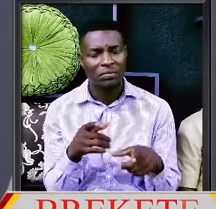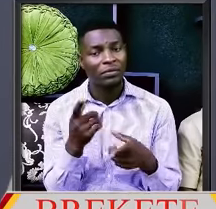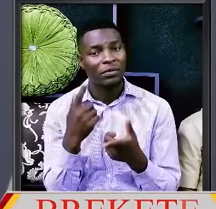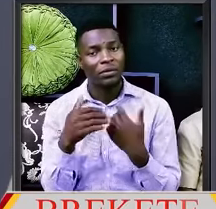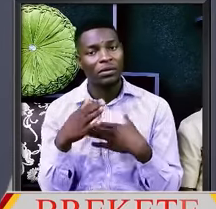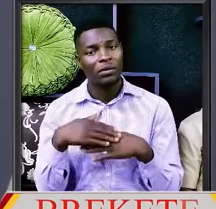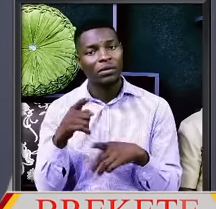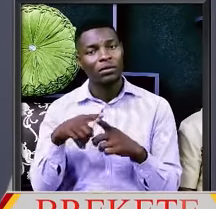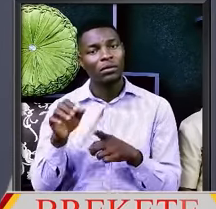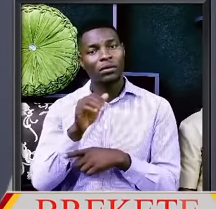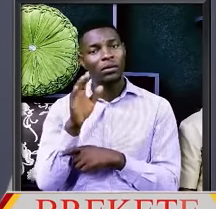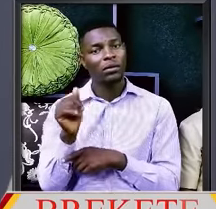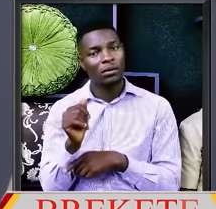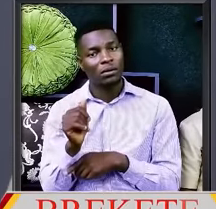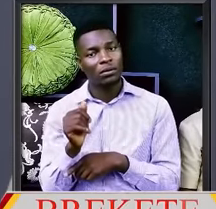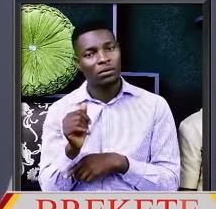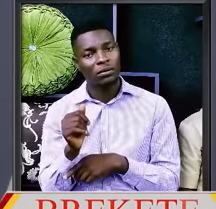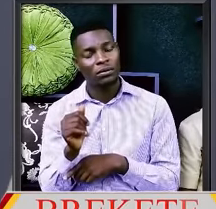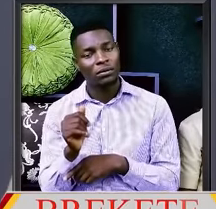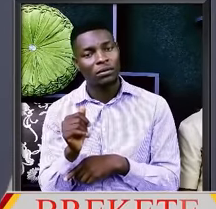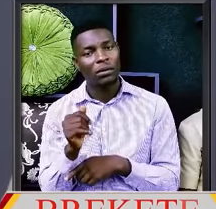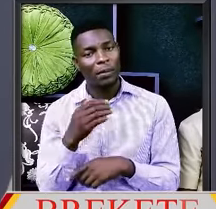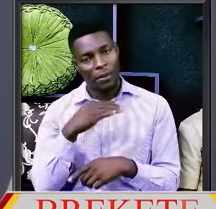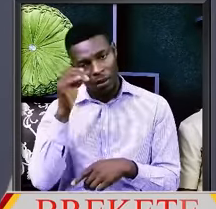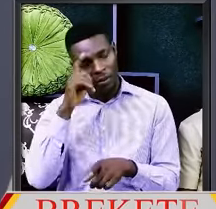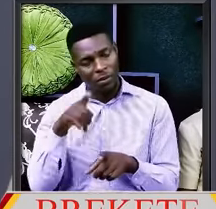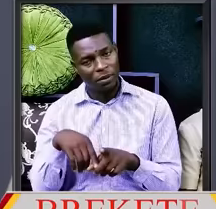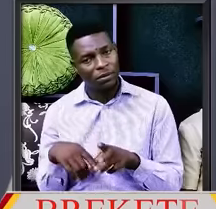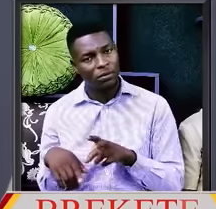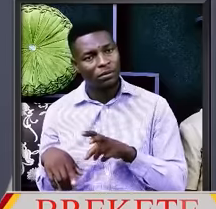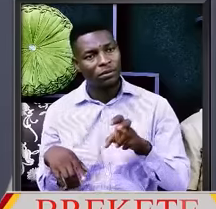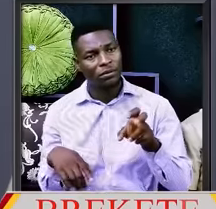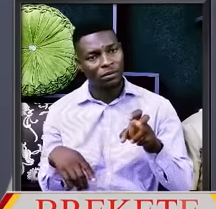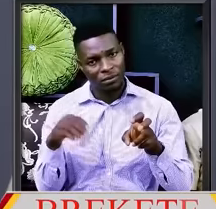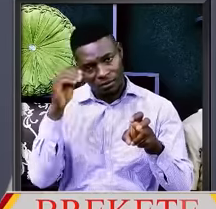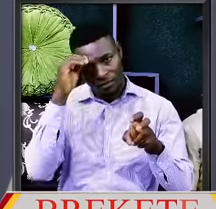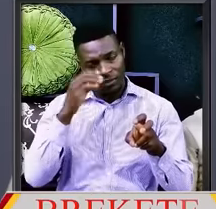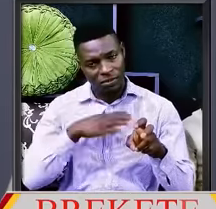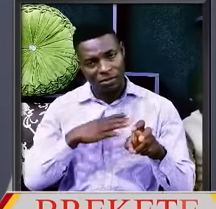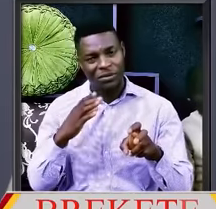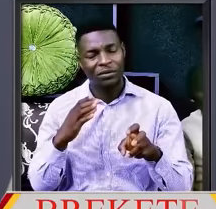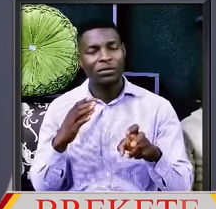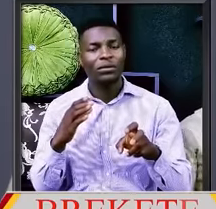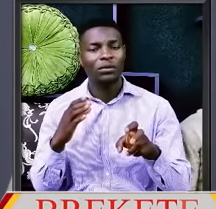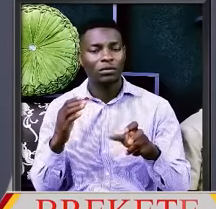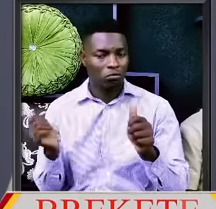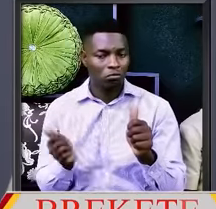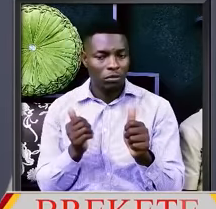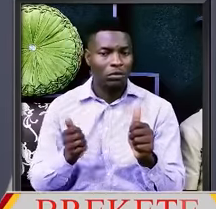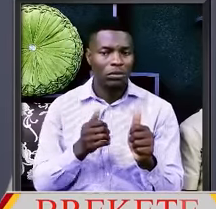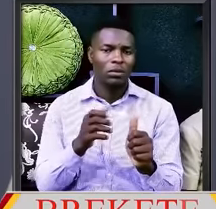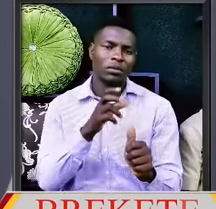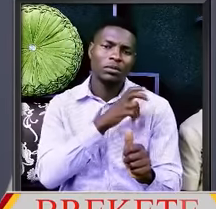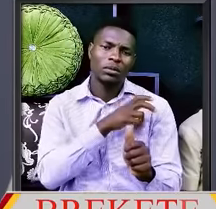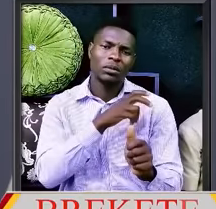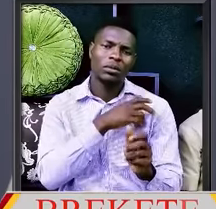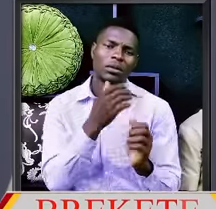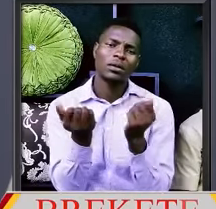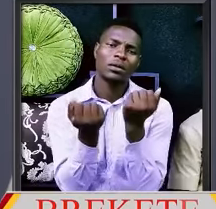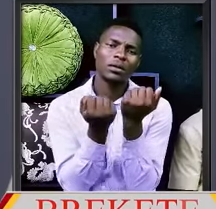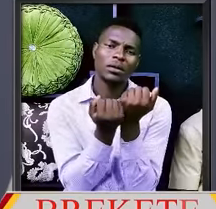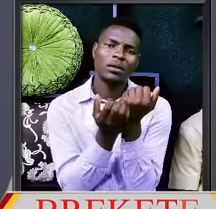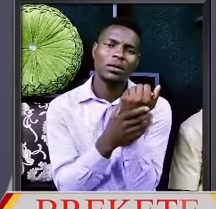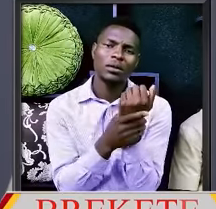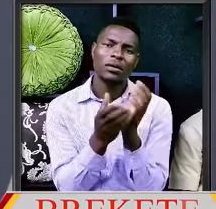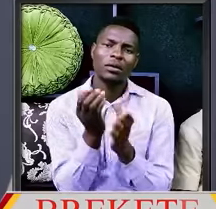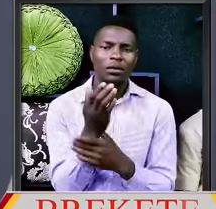My brother can't go back to Abuja where he is sick. And the man can't go carry police to arrest my brother. So 1 week now,